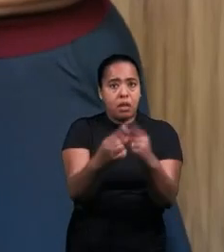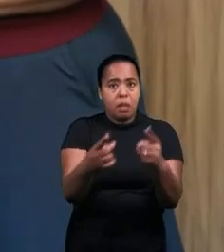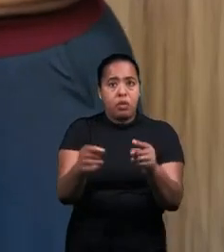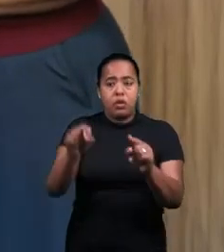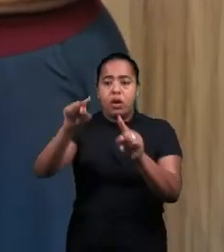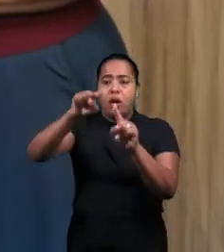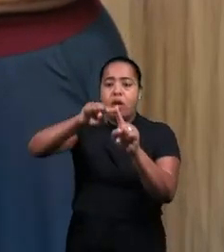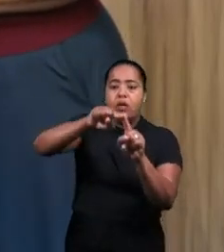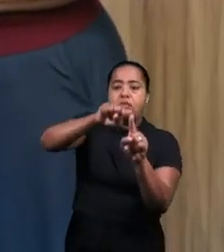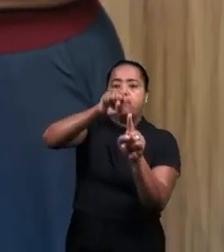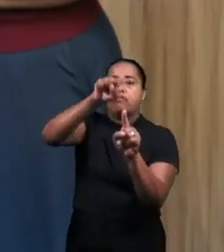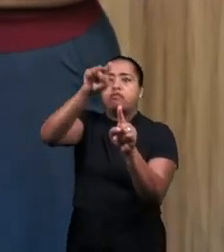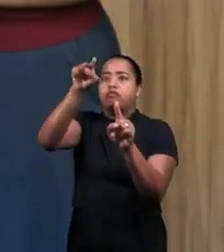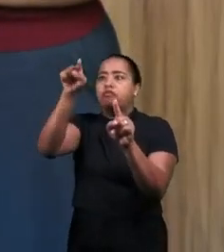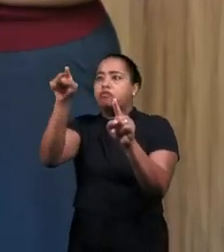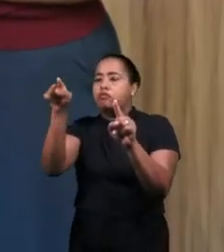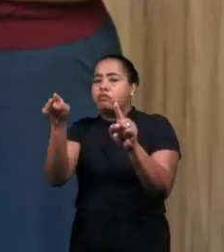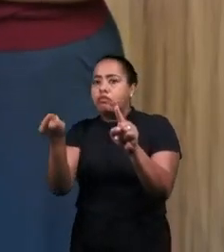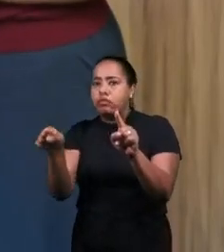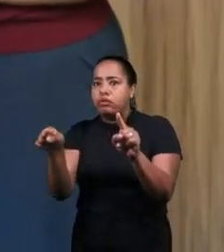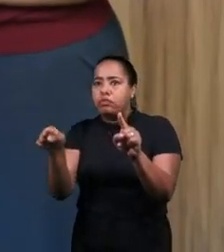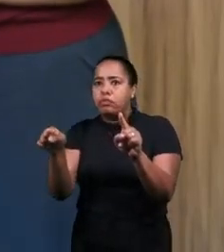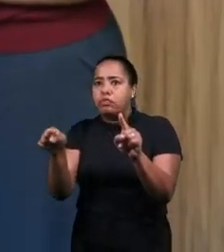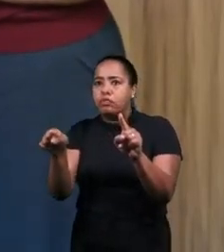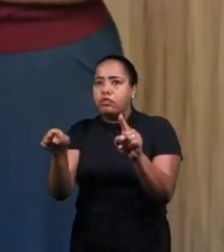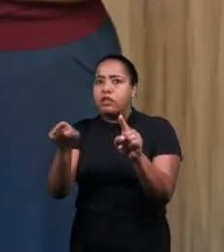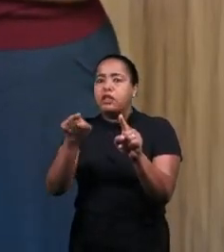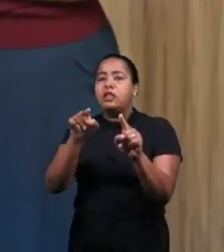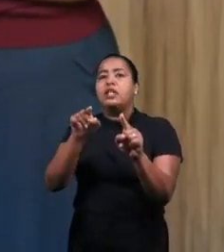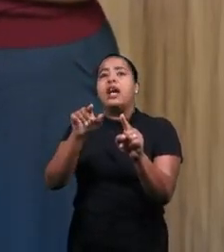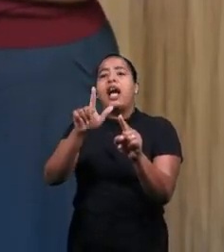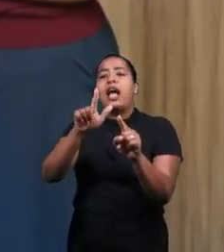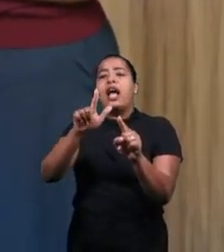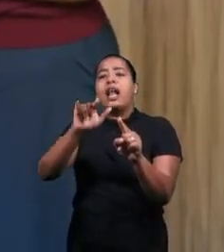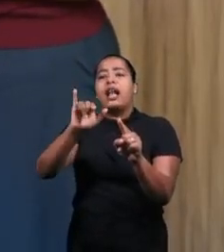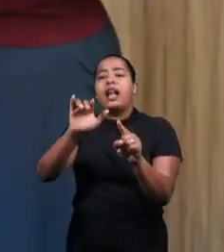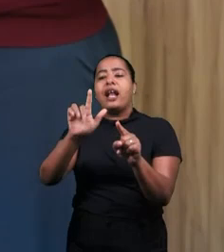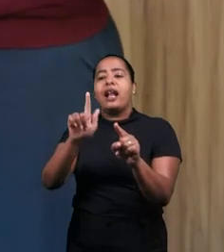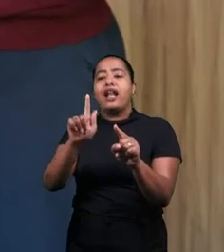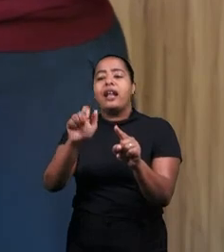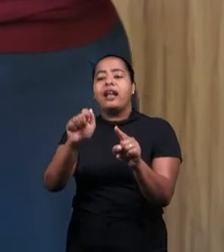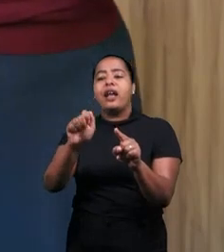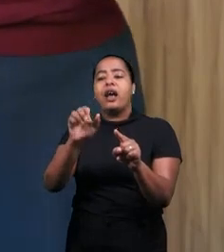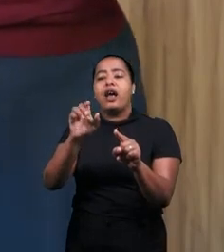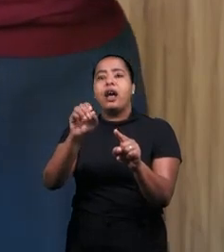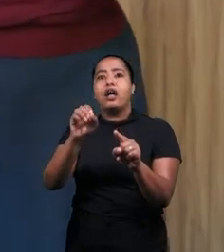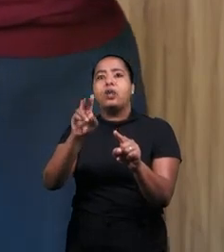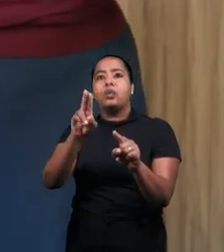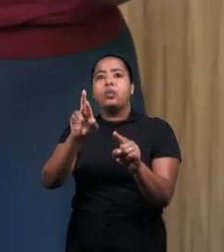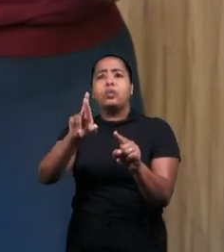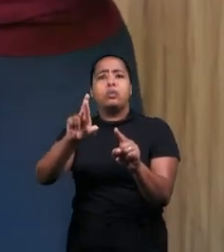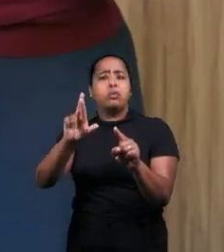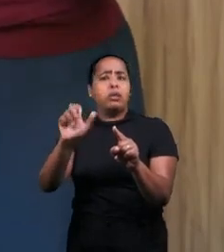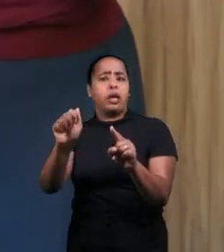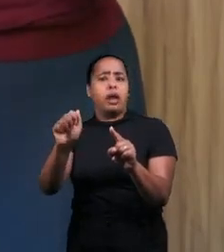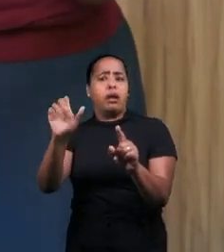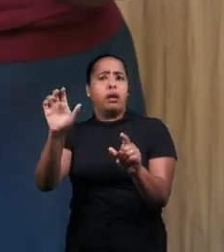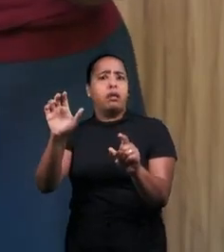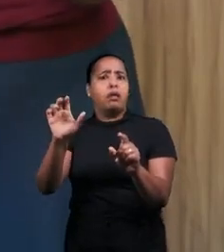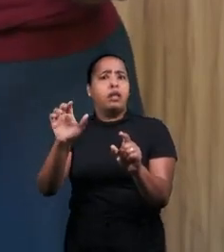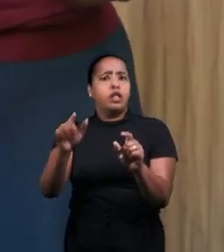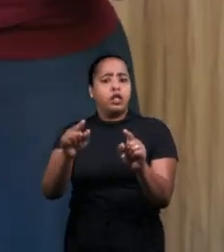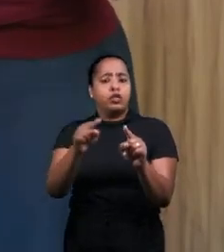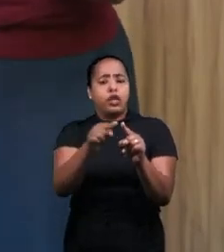is called a tie. It's a tie between two notes that prolongs the sound, the tempo.